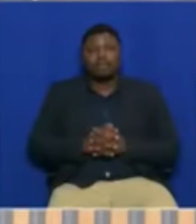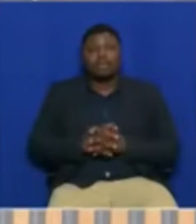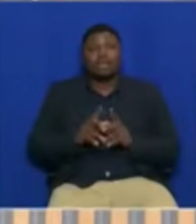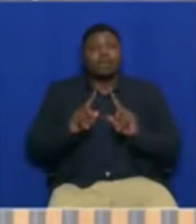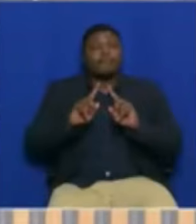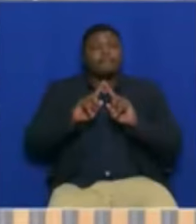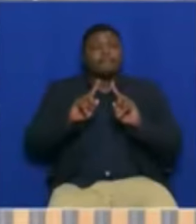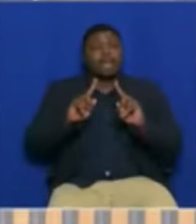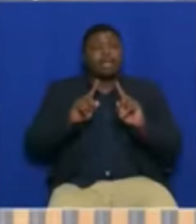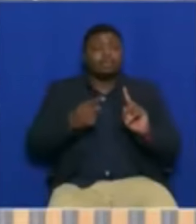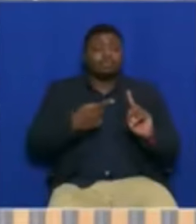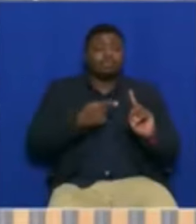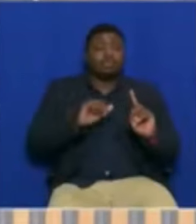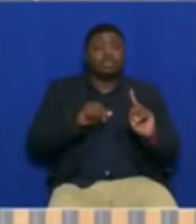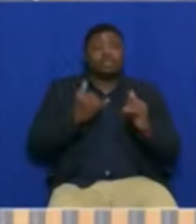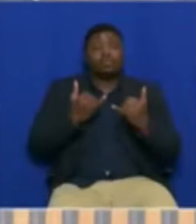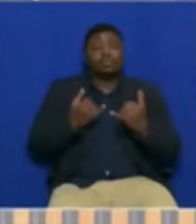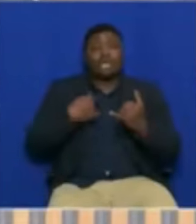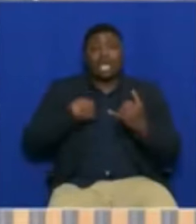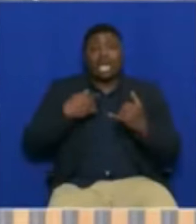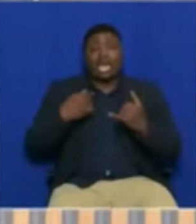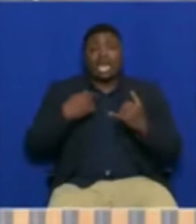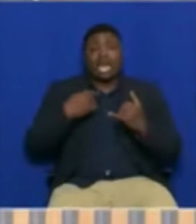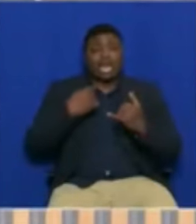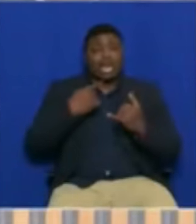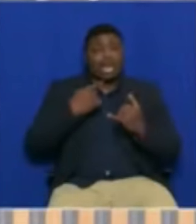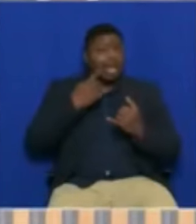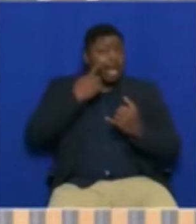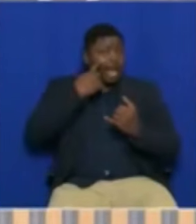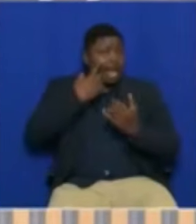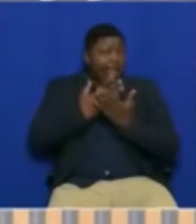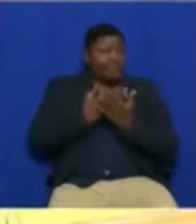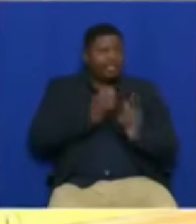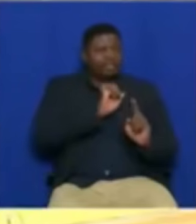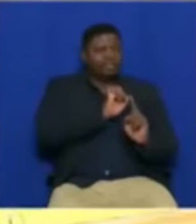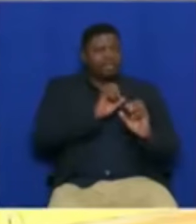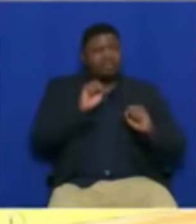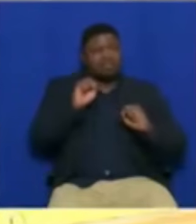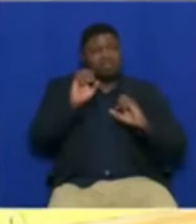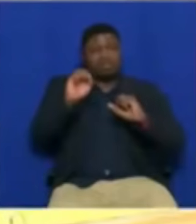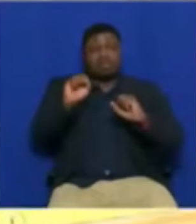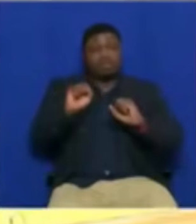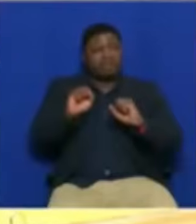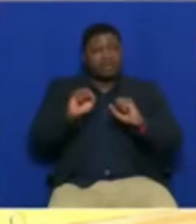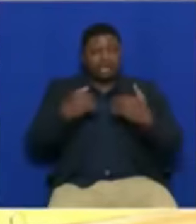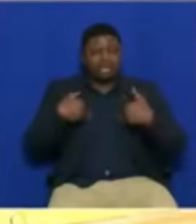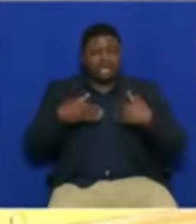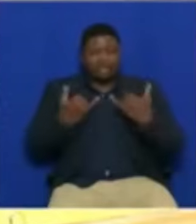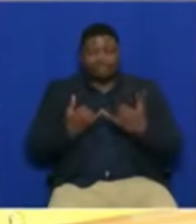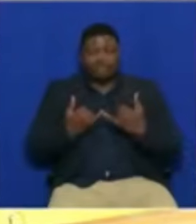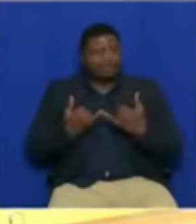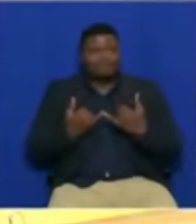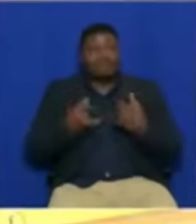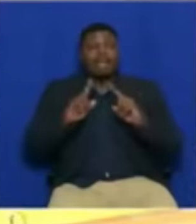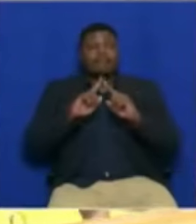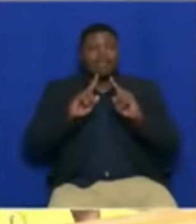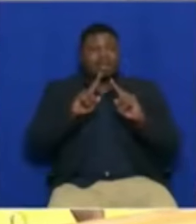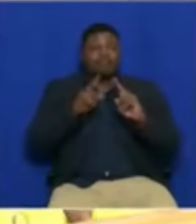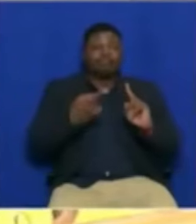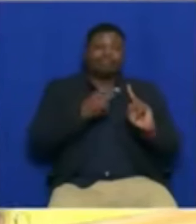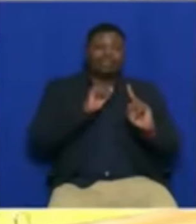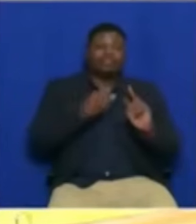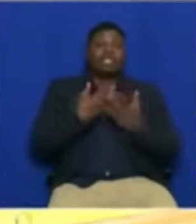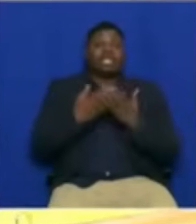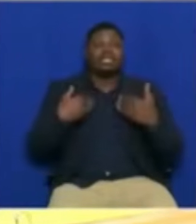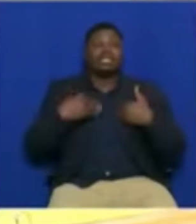today, and I request that he be excused until tomorrow morning. Uthi ngokwazi kwakhe